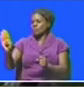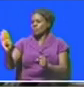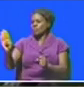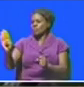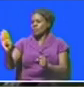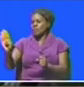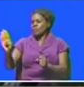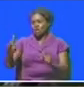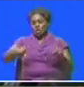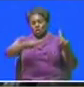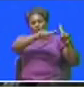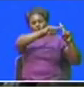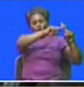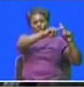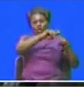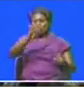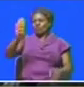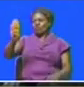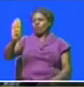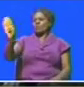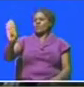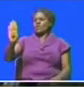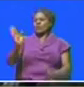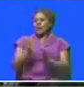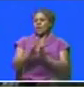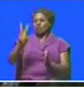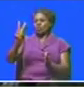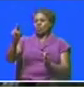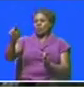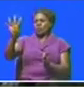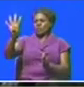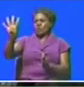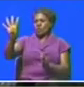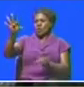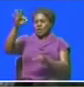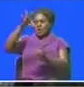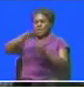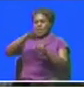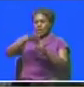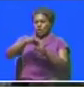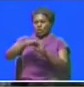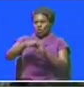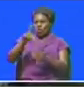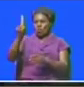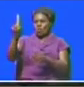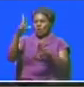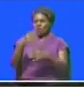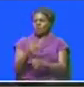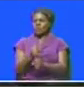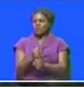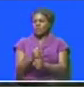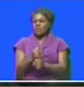shillings. Ukiweka total ya 4 billion na hii 2.4, sasa uchaguzi ama kwa kampuni moja ambayo ni OT